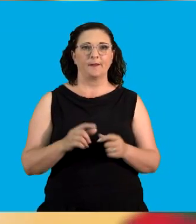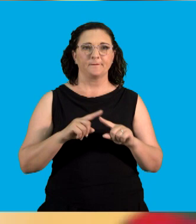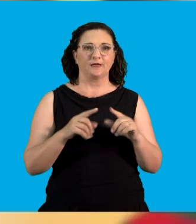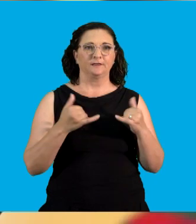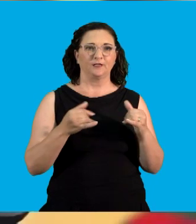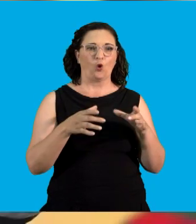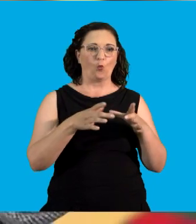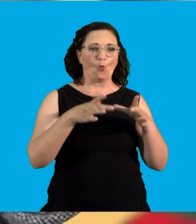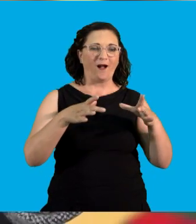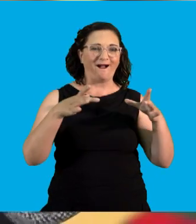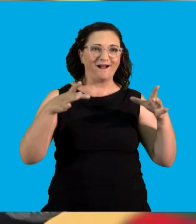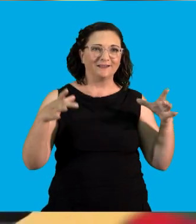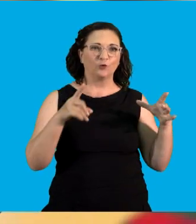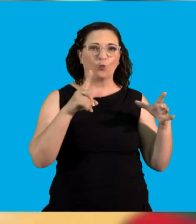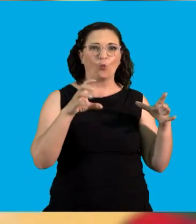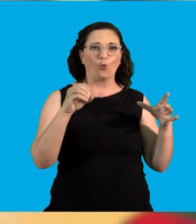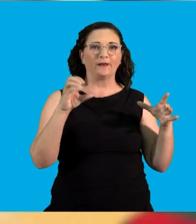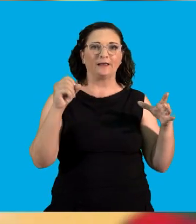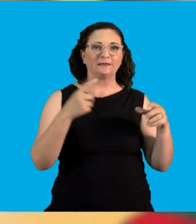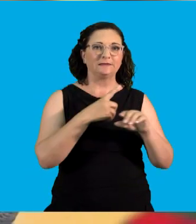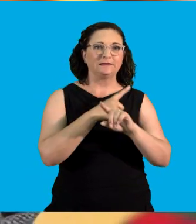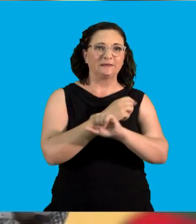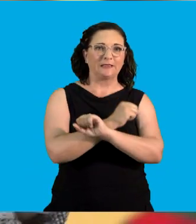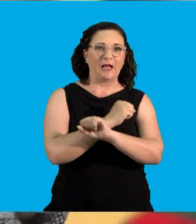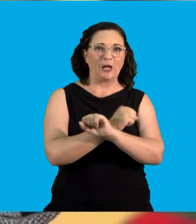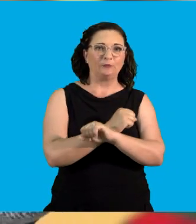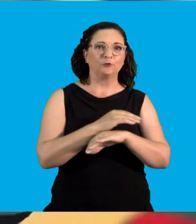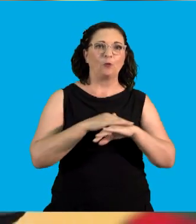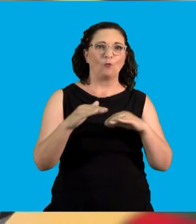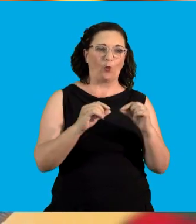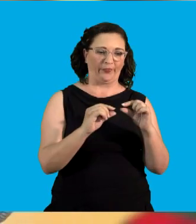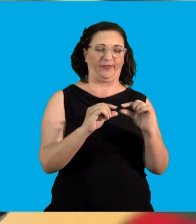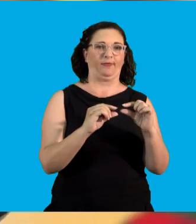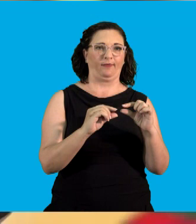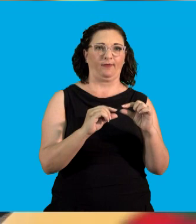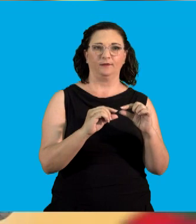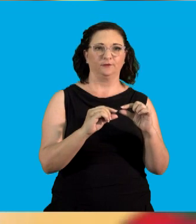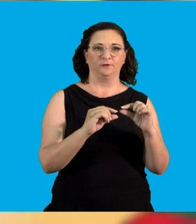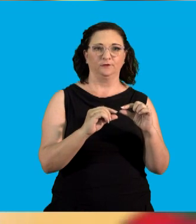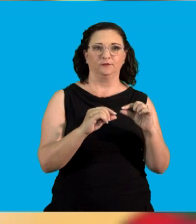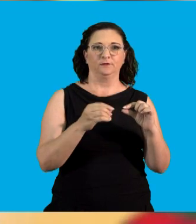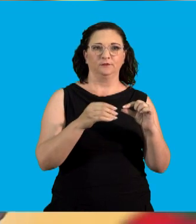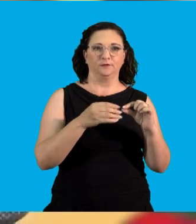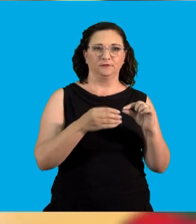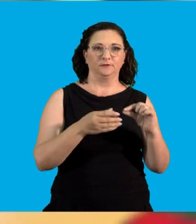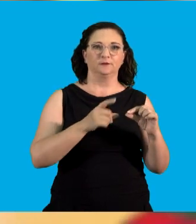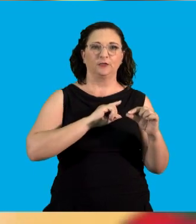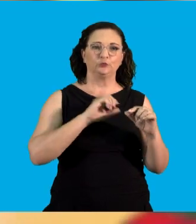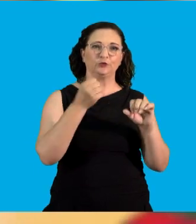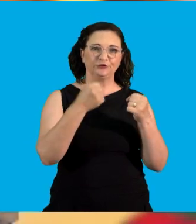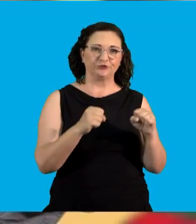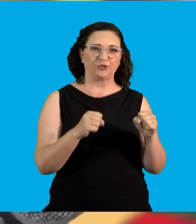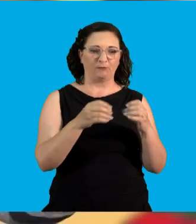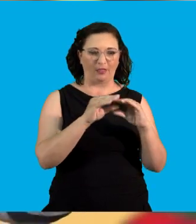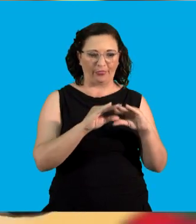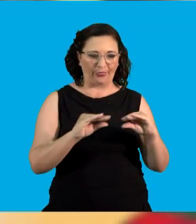times wider, okay? It is 100 times wider than its thickness. That is why it gives us that